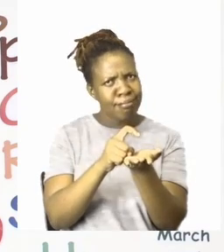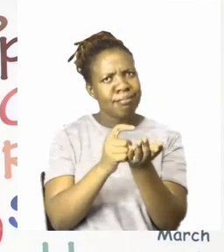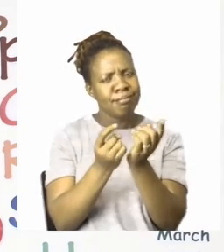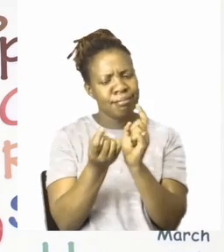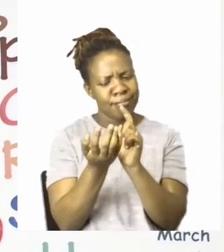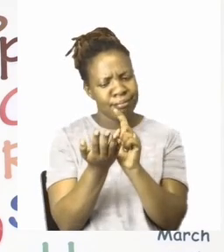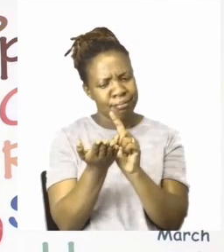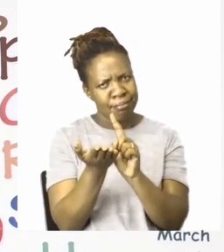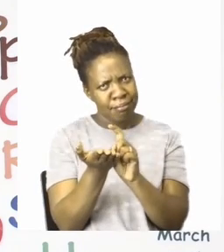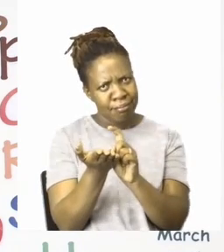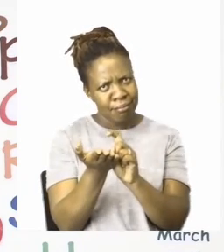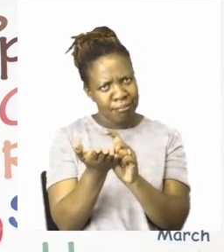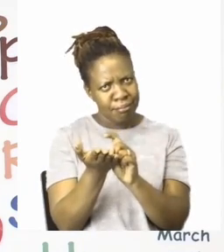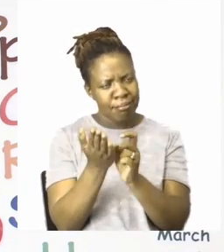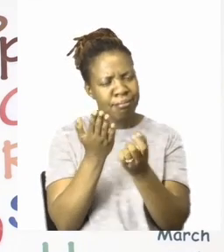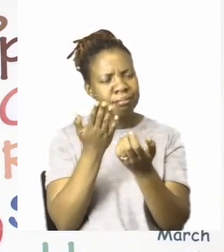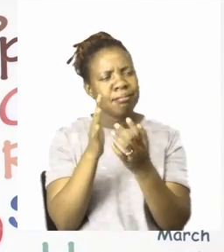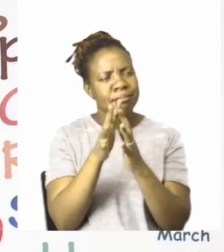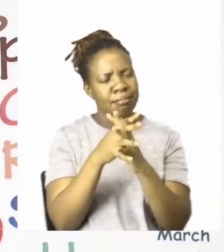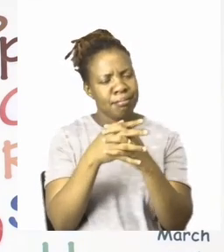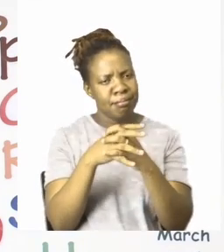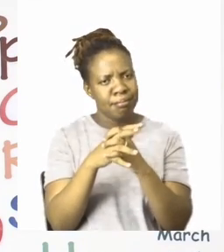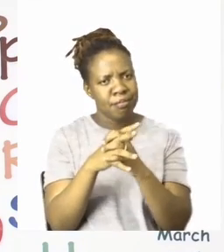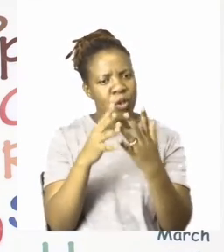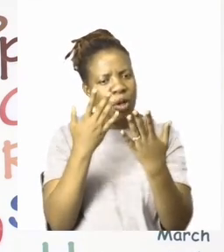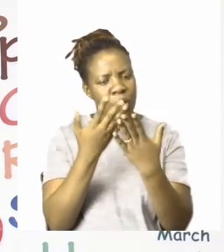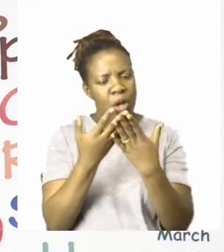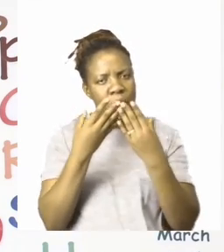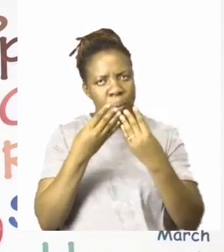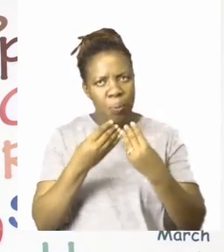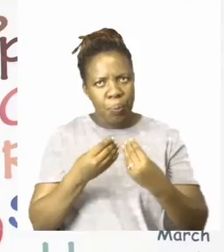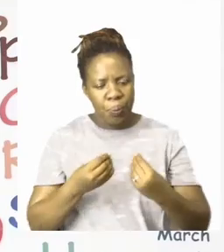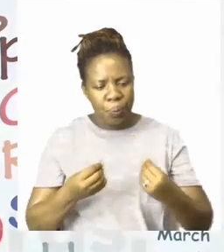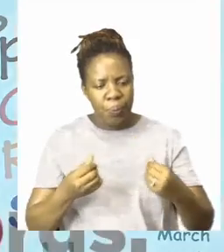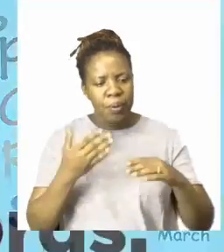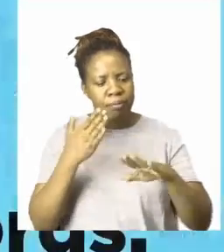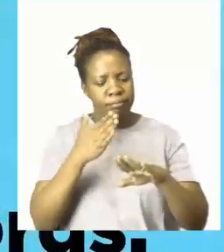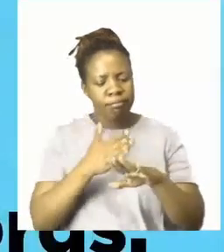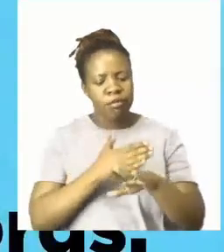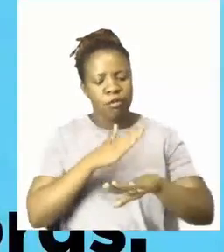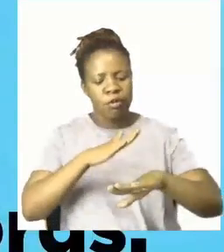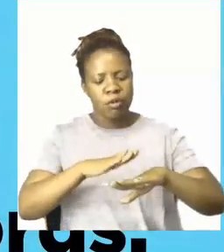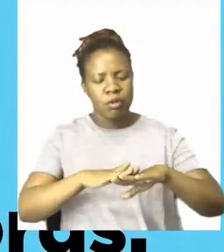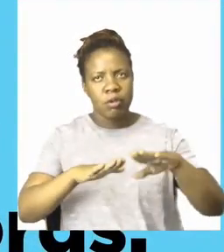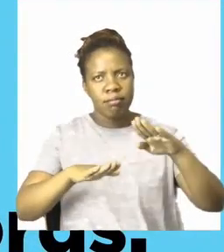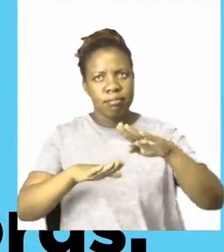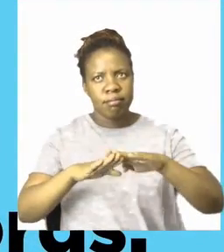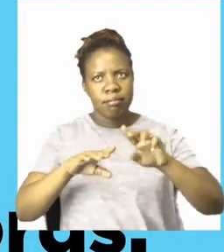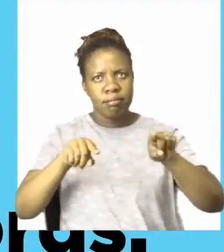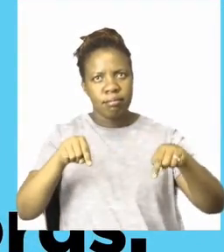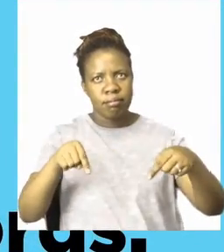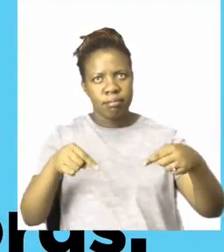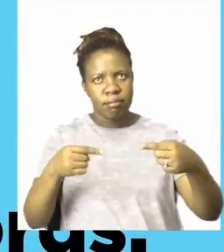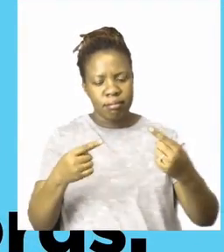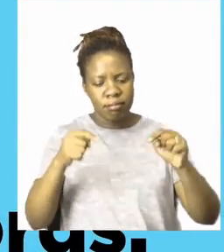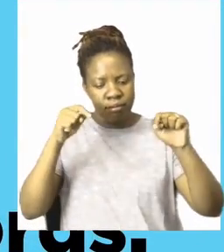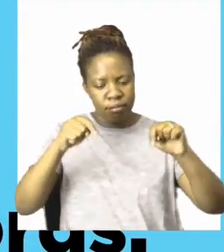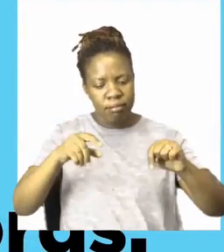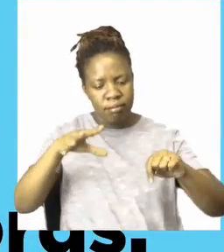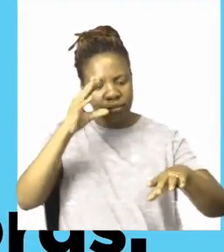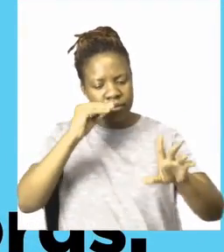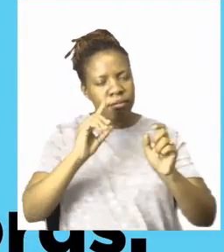hands and wait for your hands to dry before you touch anything. Now let's see, our lesson